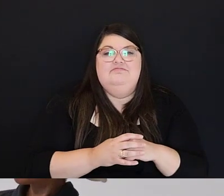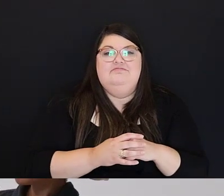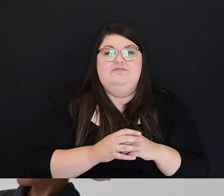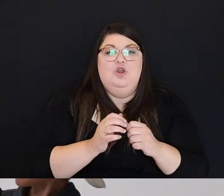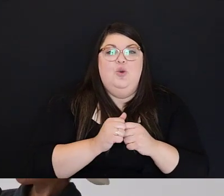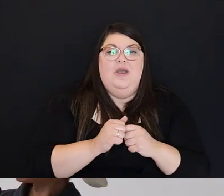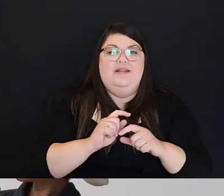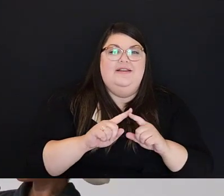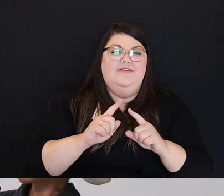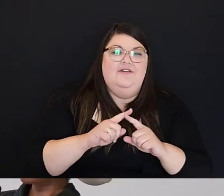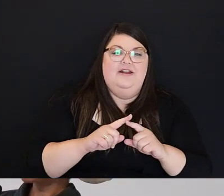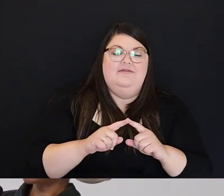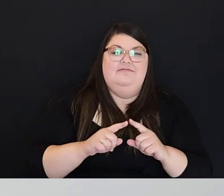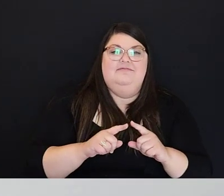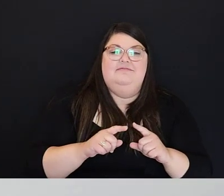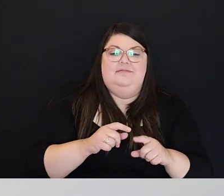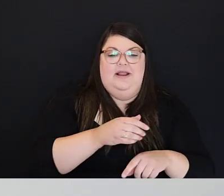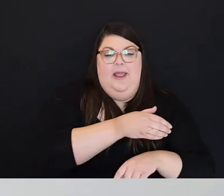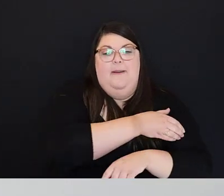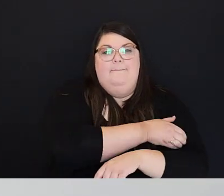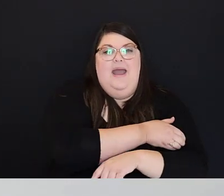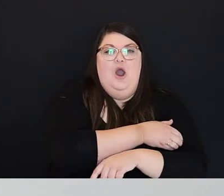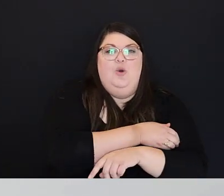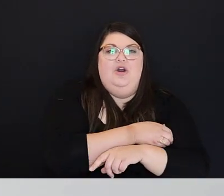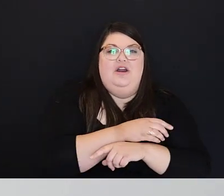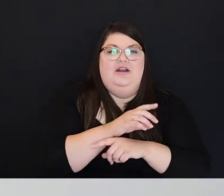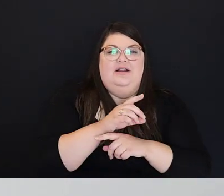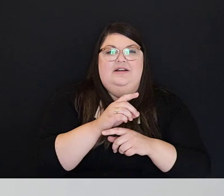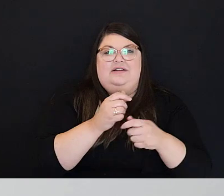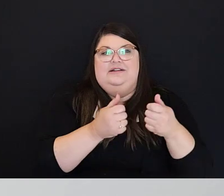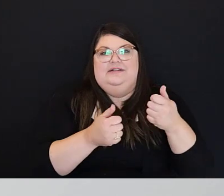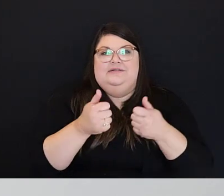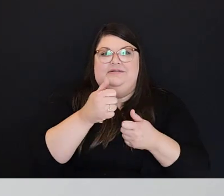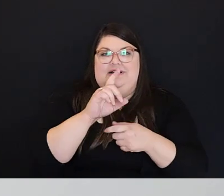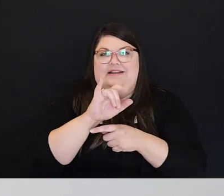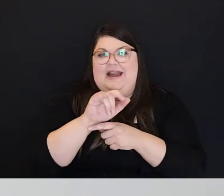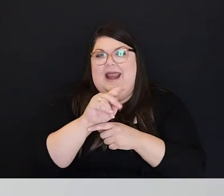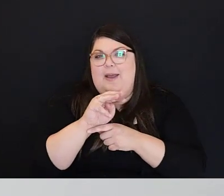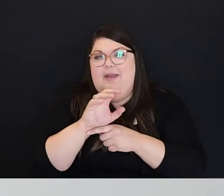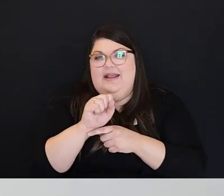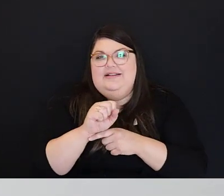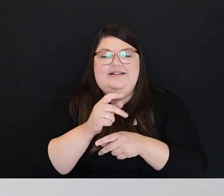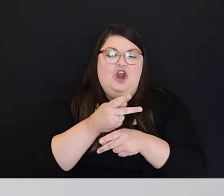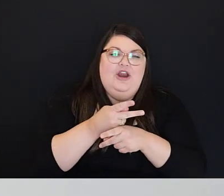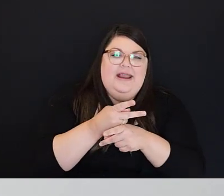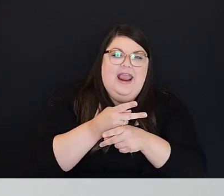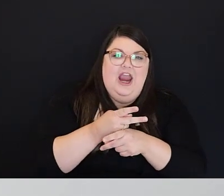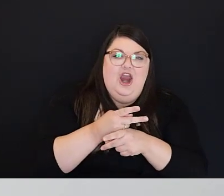our power dynamics and our care and our